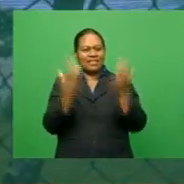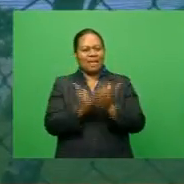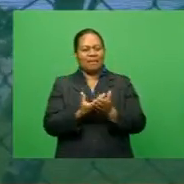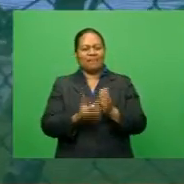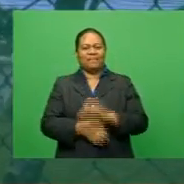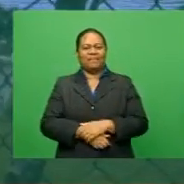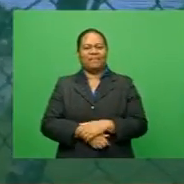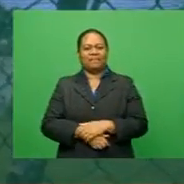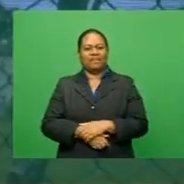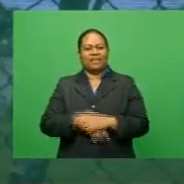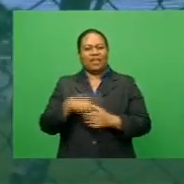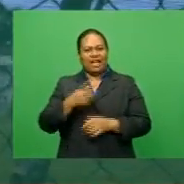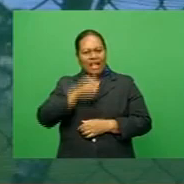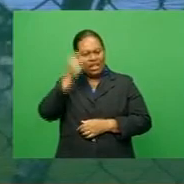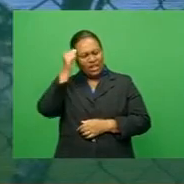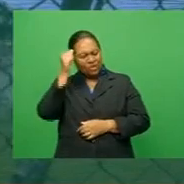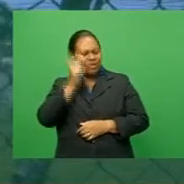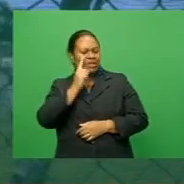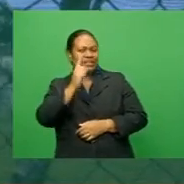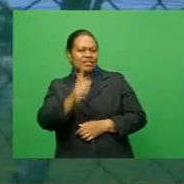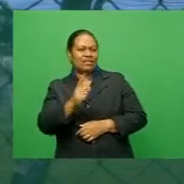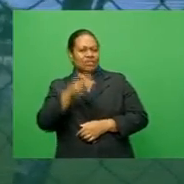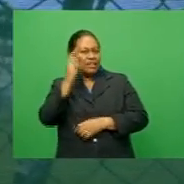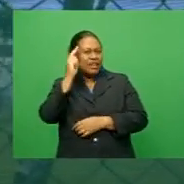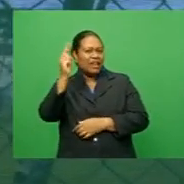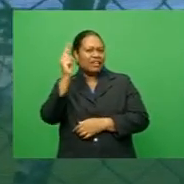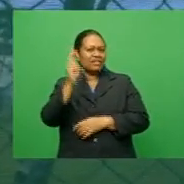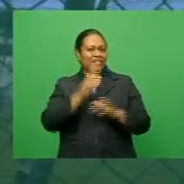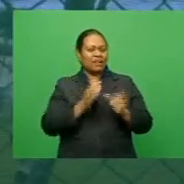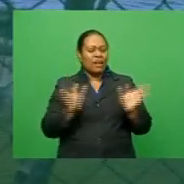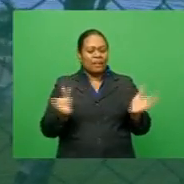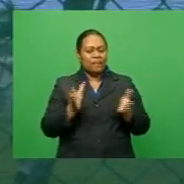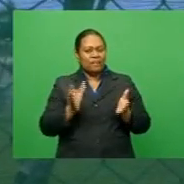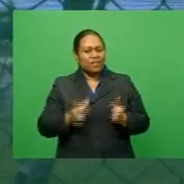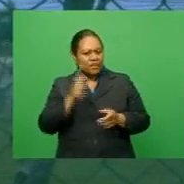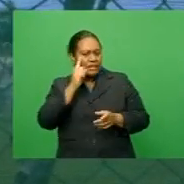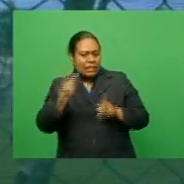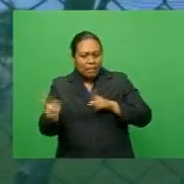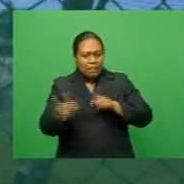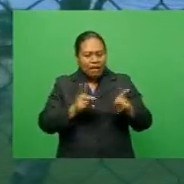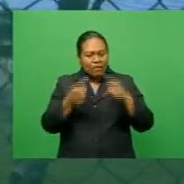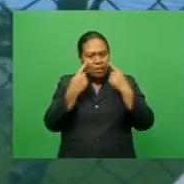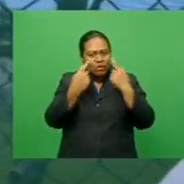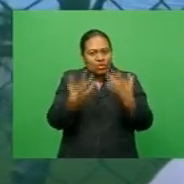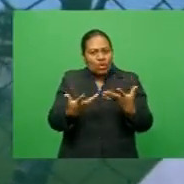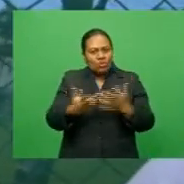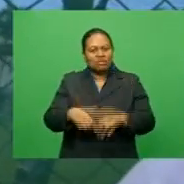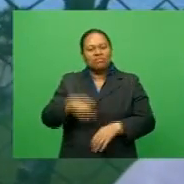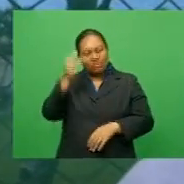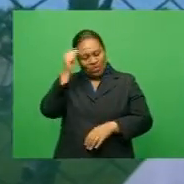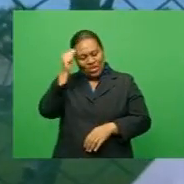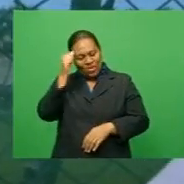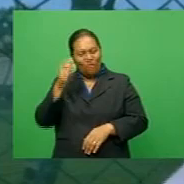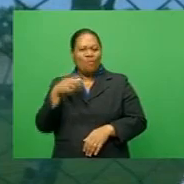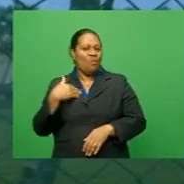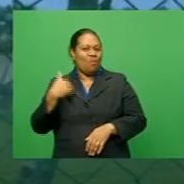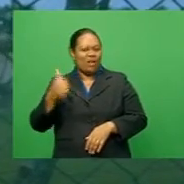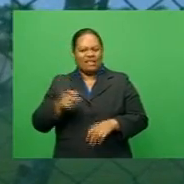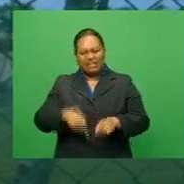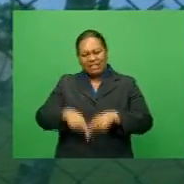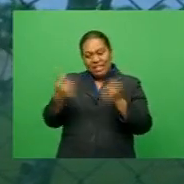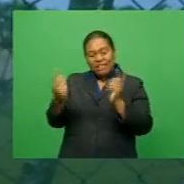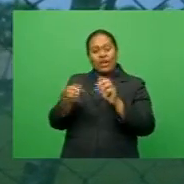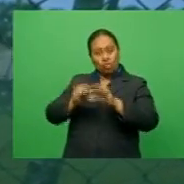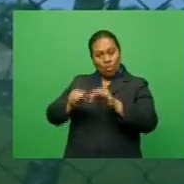off on their seat time coming into these nationals, but when you look at the performance, we know that they're on track. You know, different coaches have their